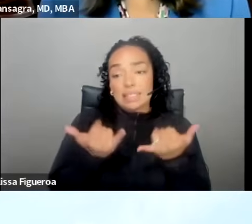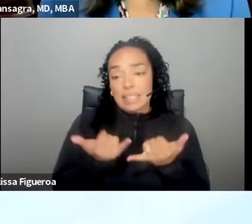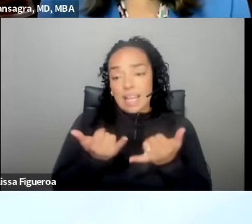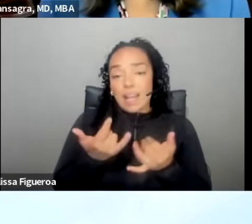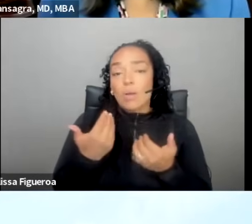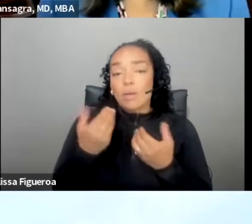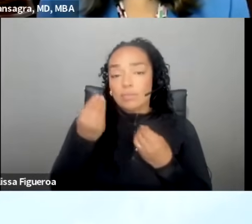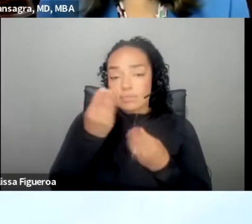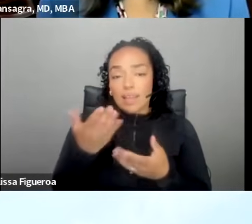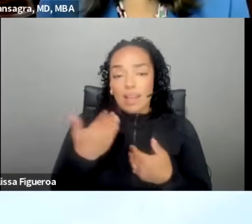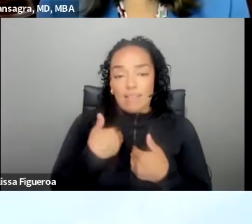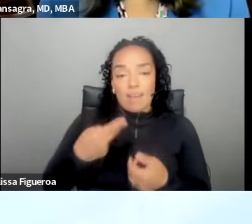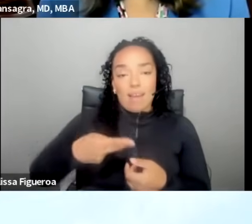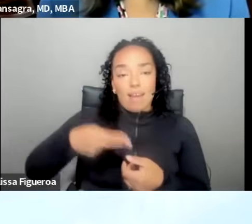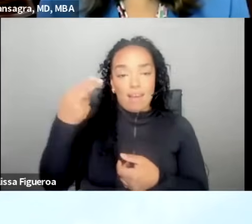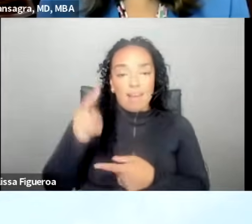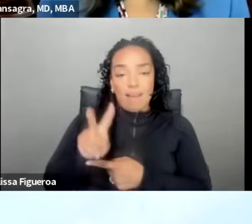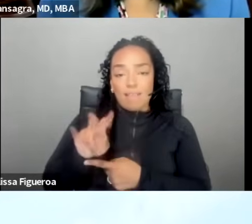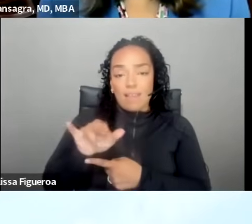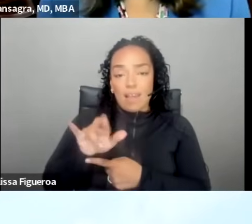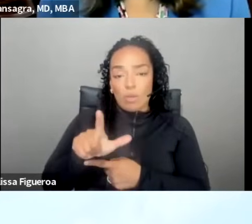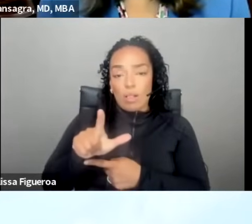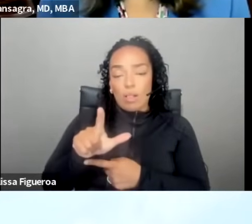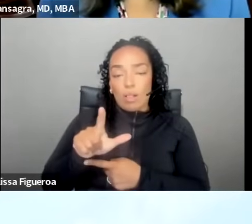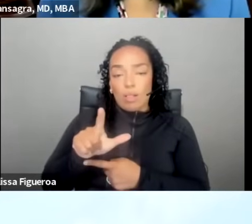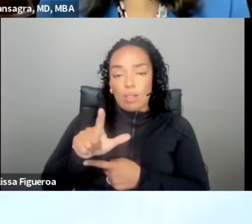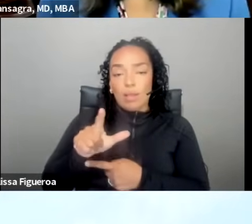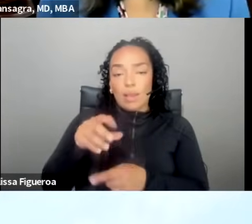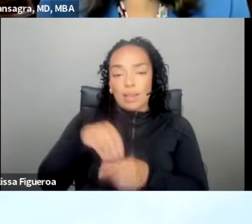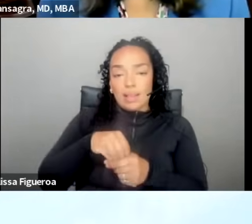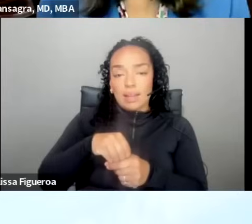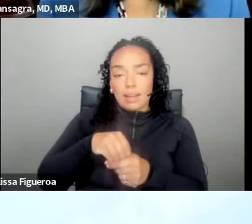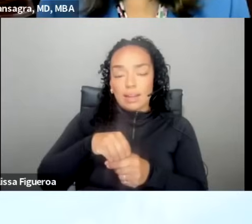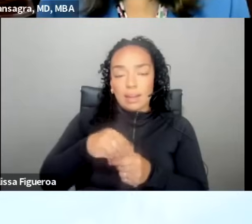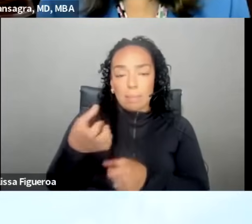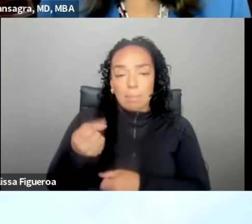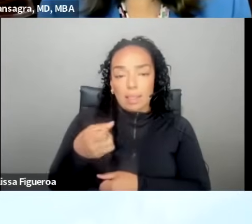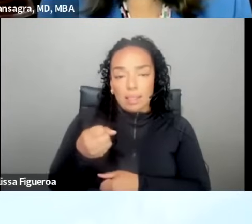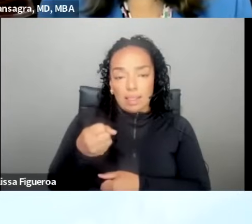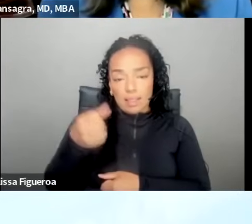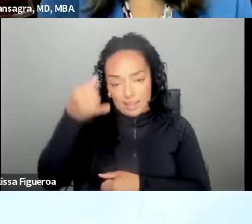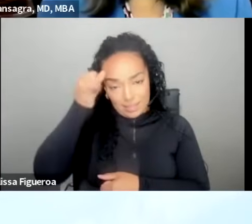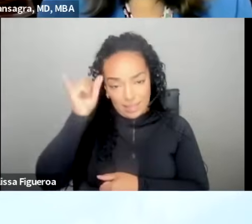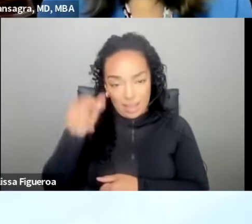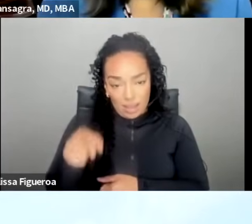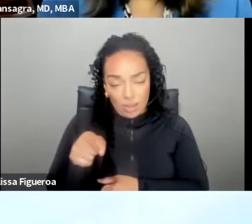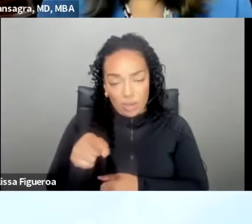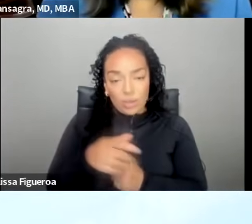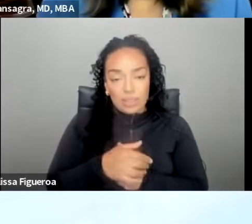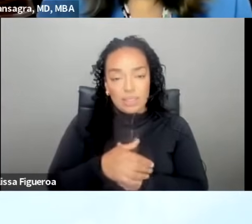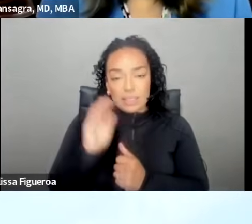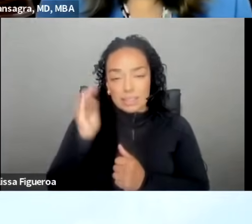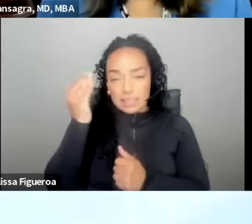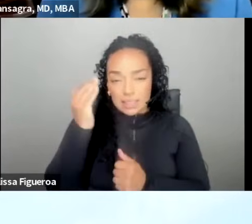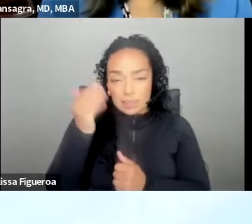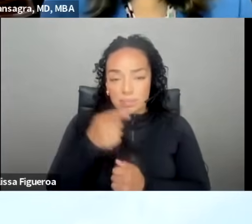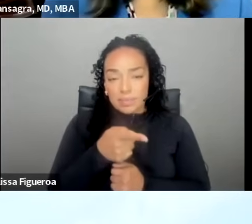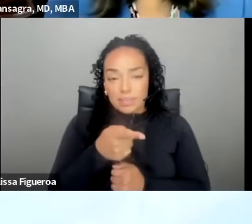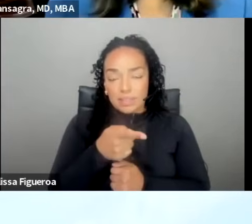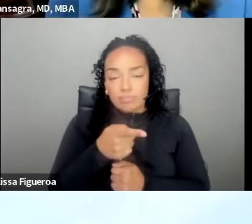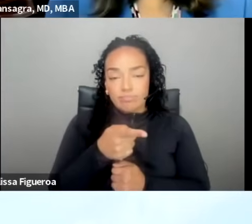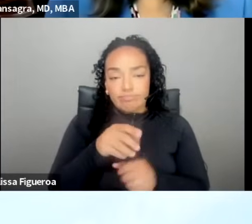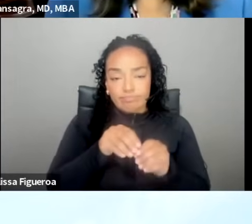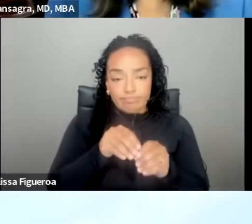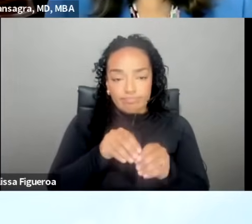viral load in the milk in the cattle, and it appears that the transmission is happening